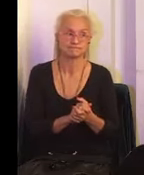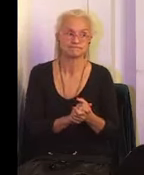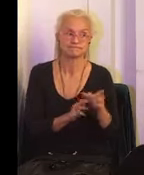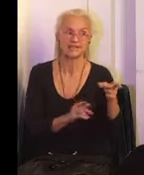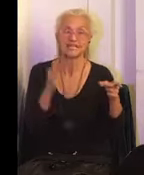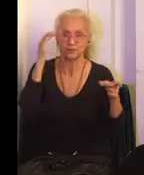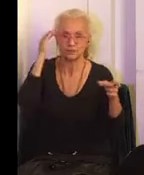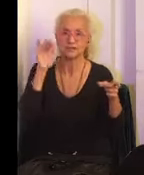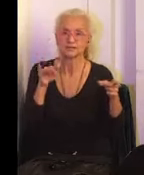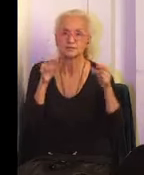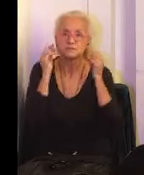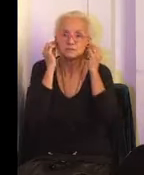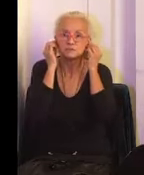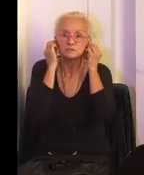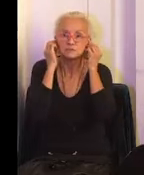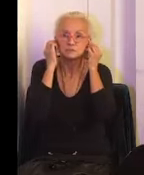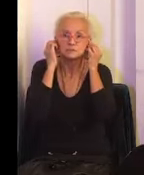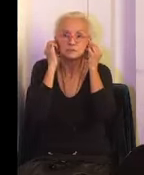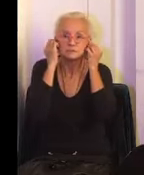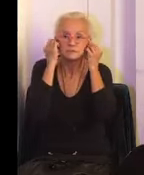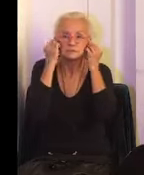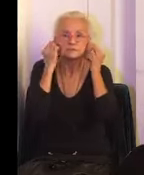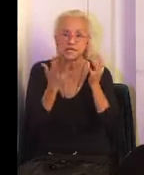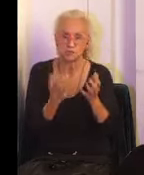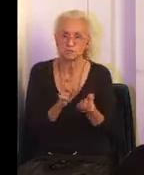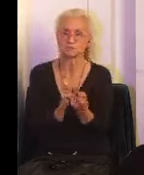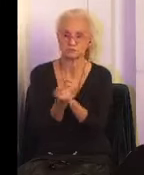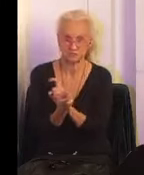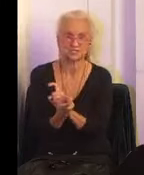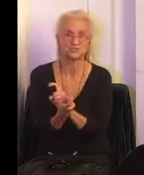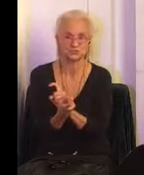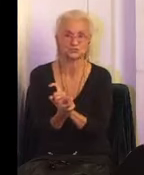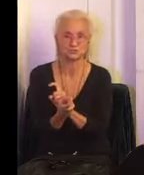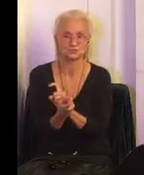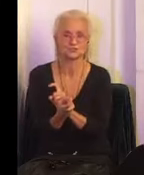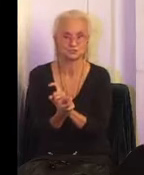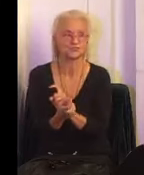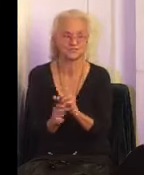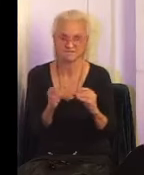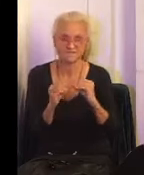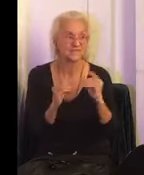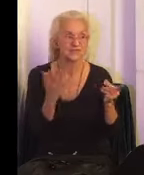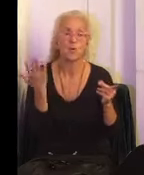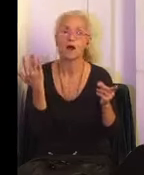He knew that, and he wanted to do something about it. Why?